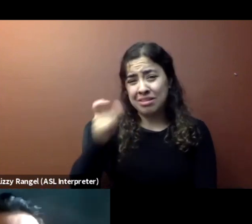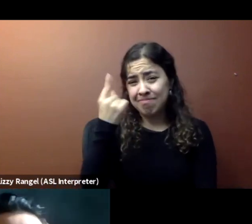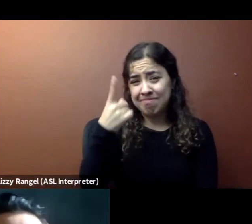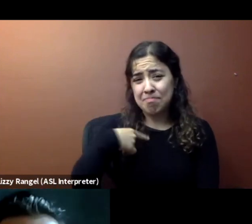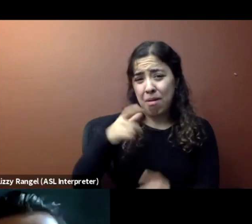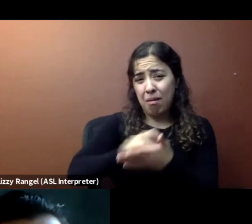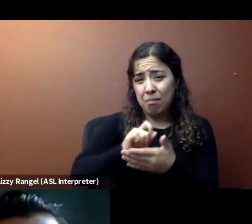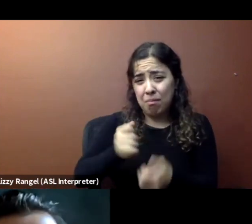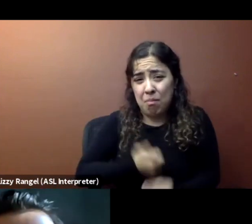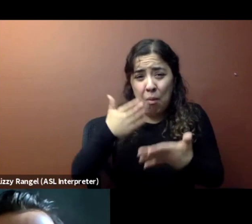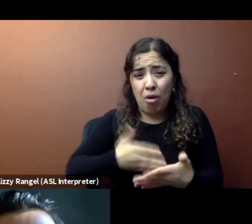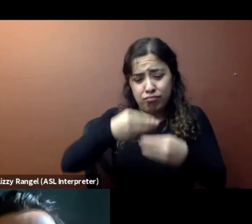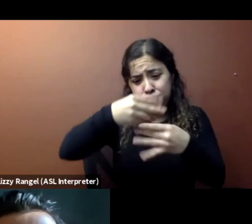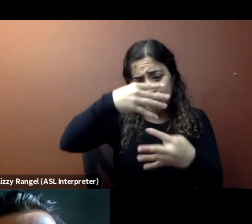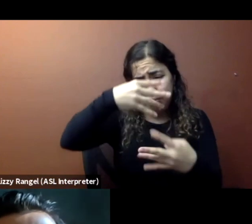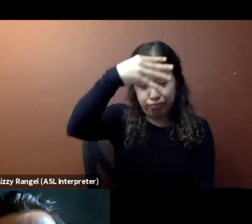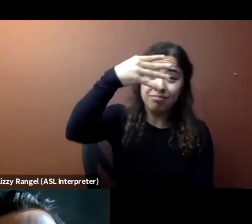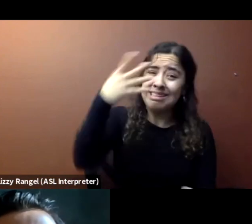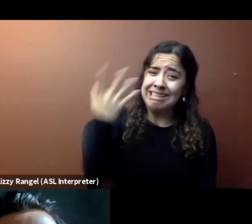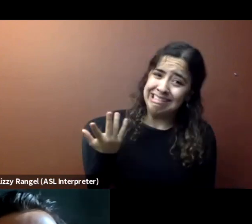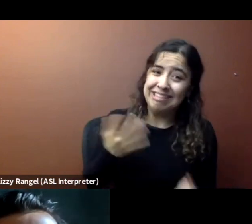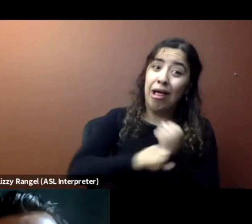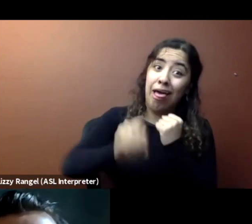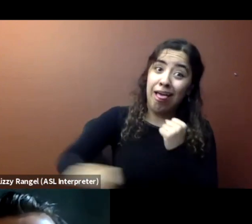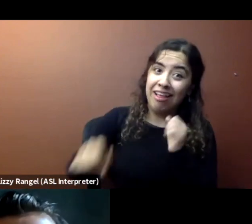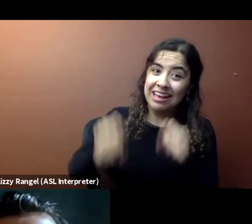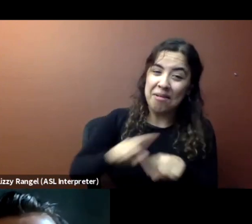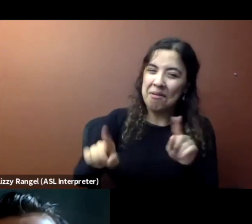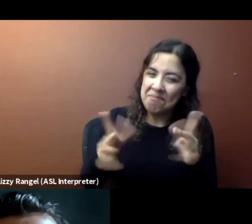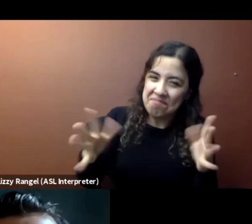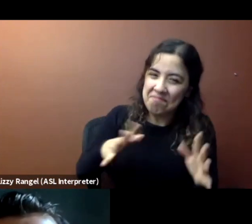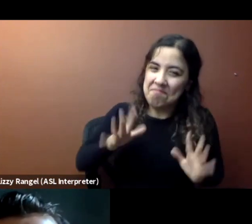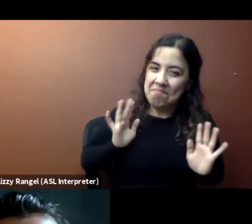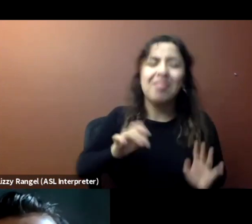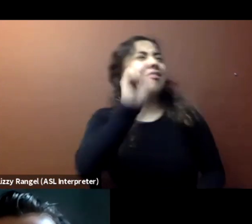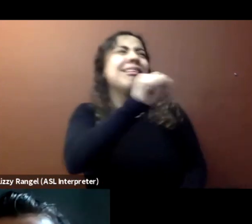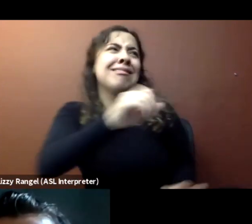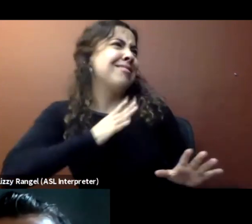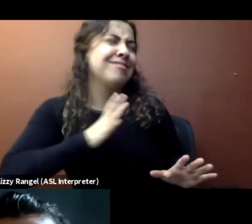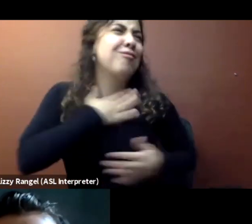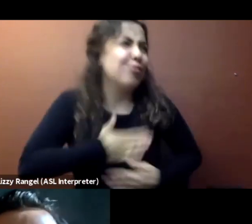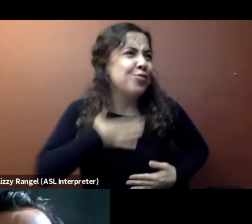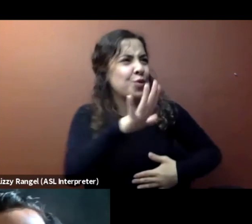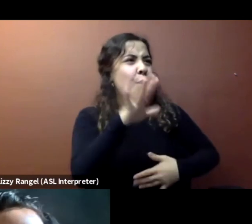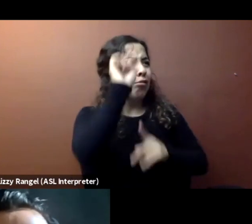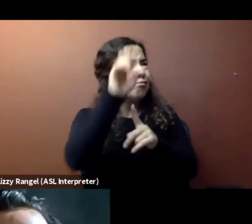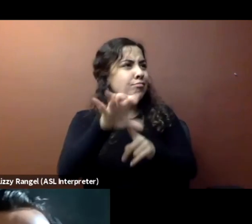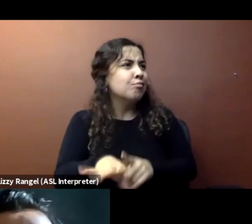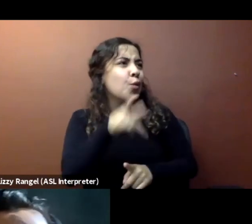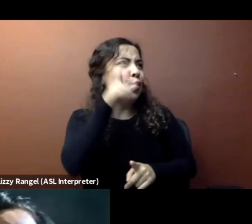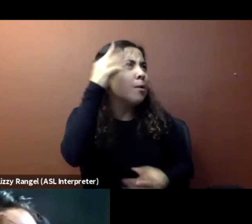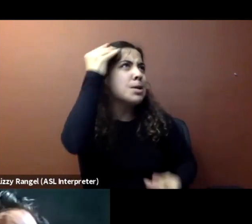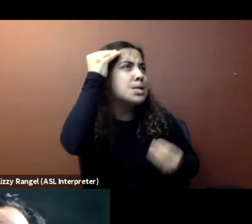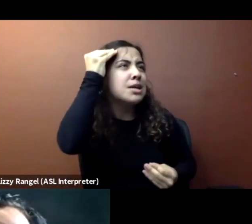the top of your mind right now. Yeah. The sort of the final question that I wanted to leave us with, and I there's